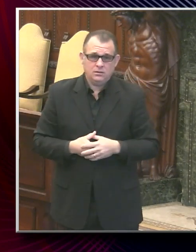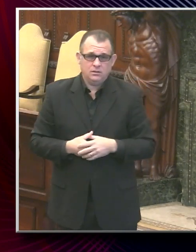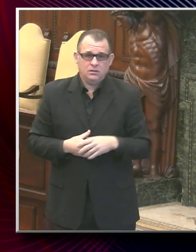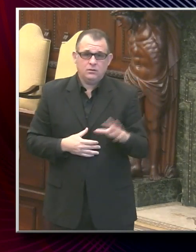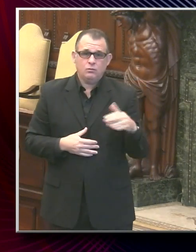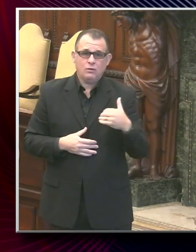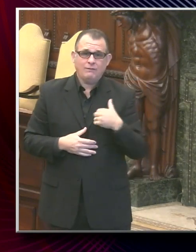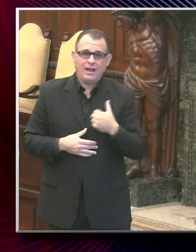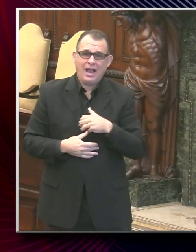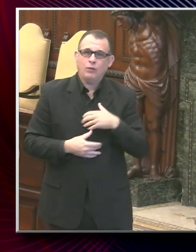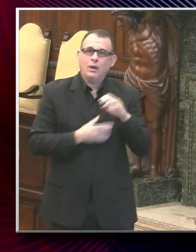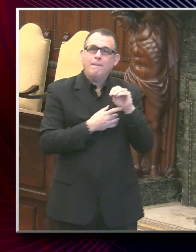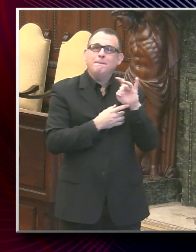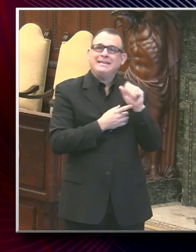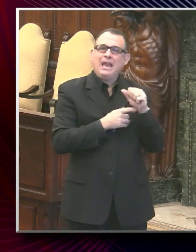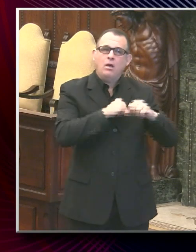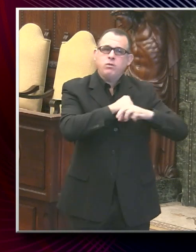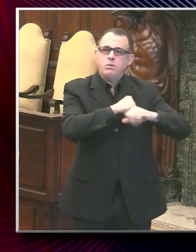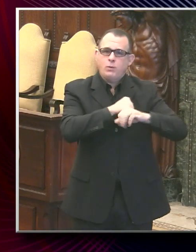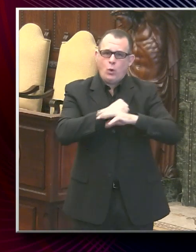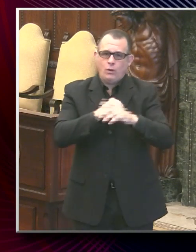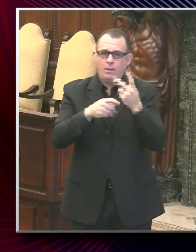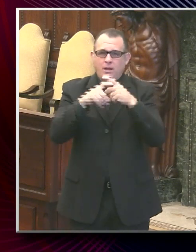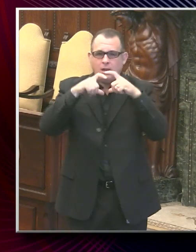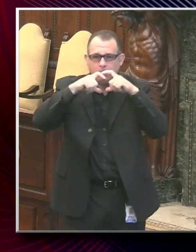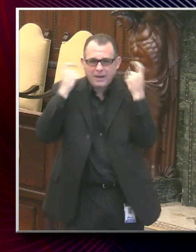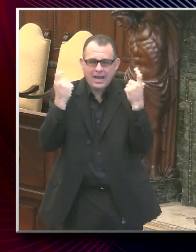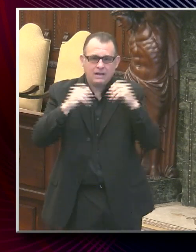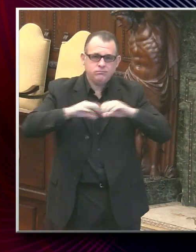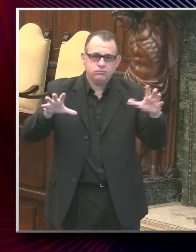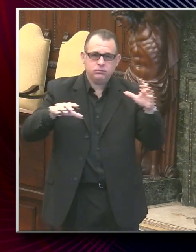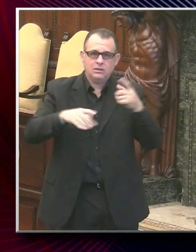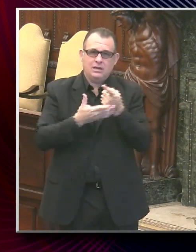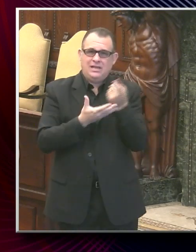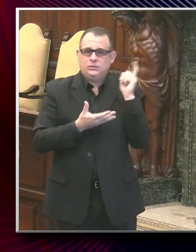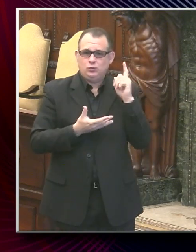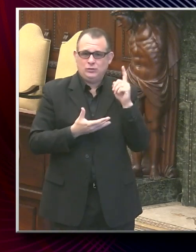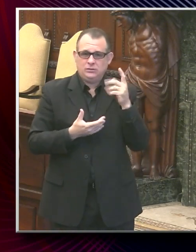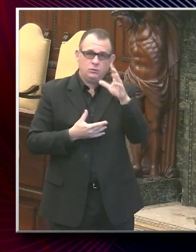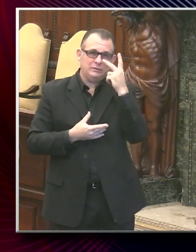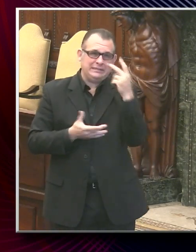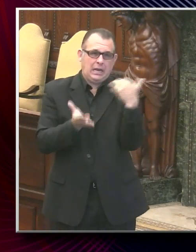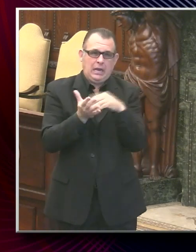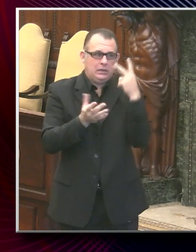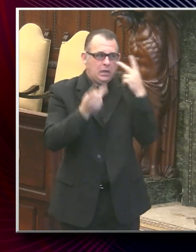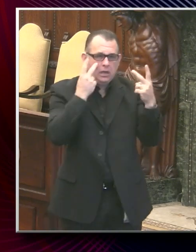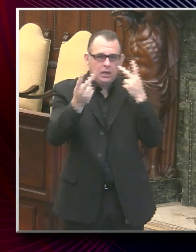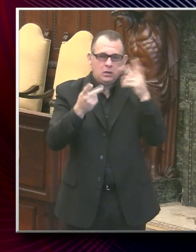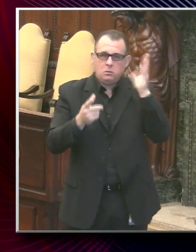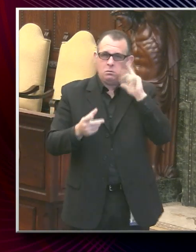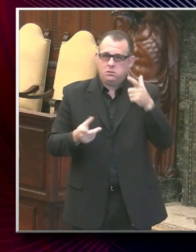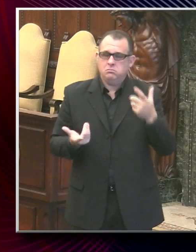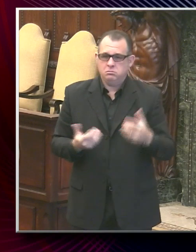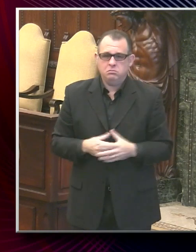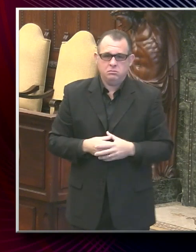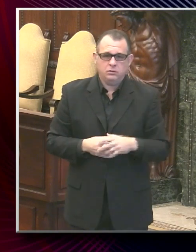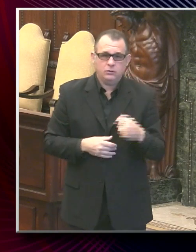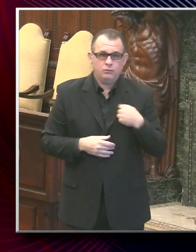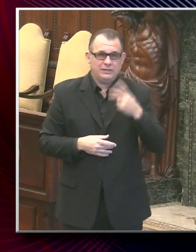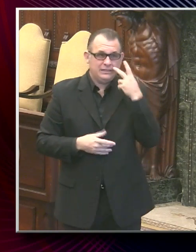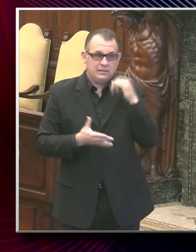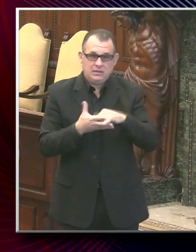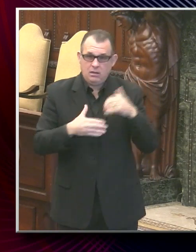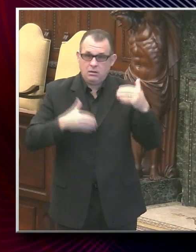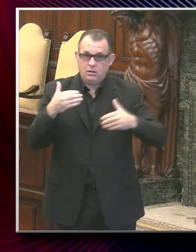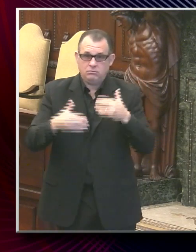campaign on masks that we launched last week. The image you see over my left shoulder is from that. Everybody needs to look for that. It should be